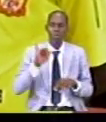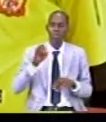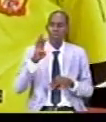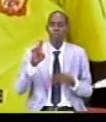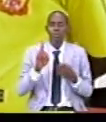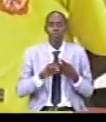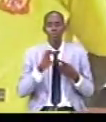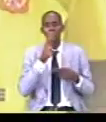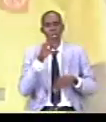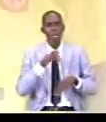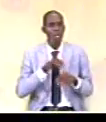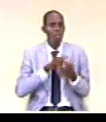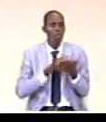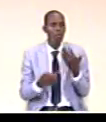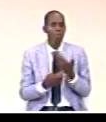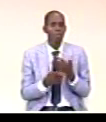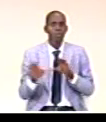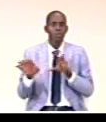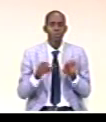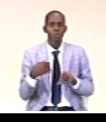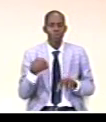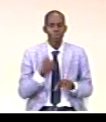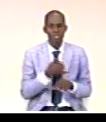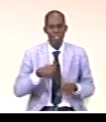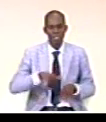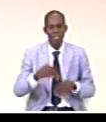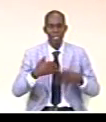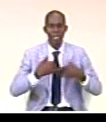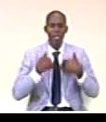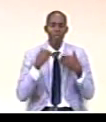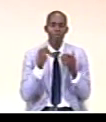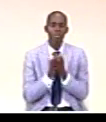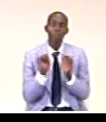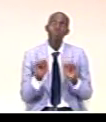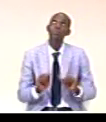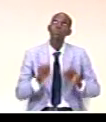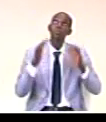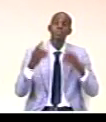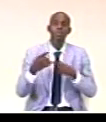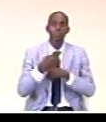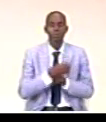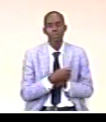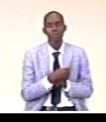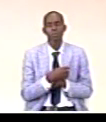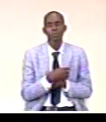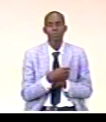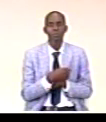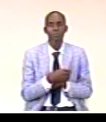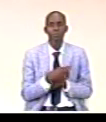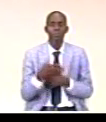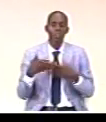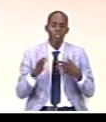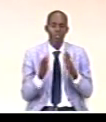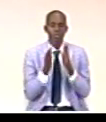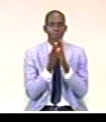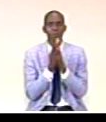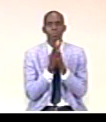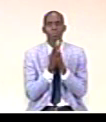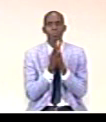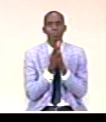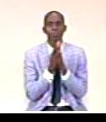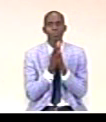that commitment today? Are we still as fervent as we are in the time past? Let's pray.